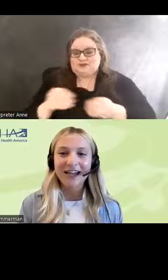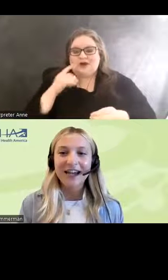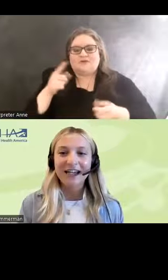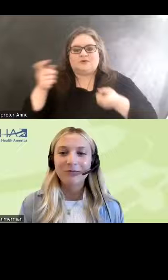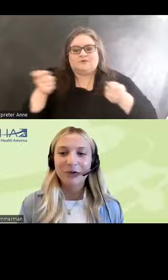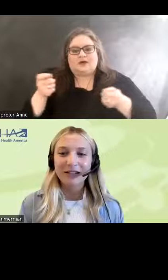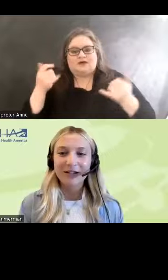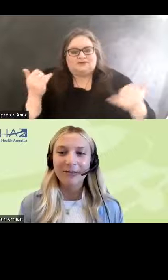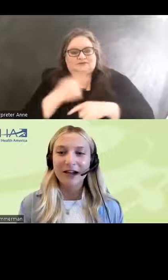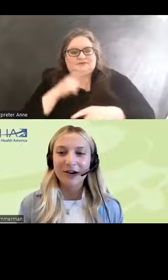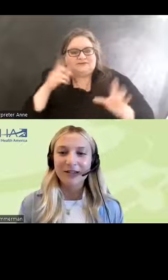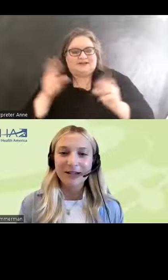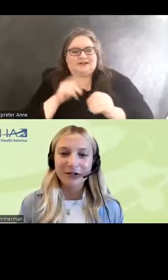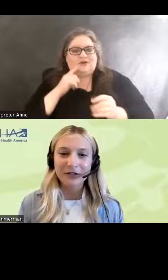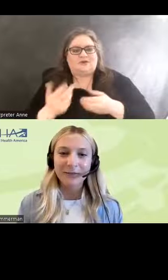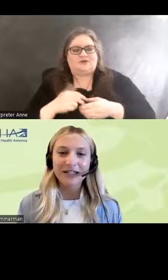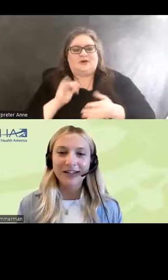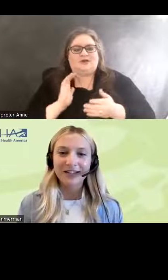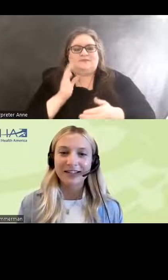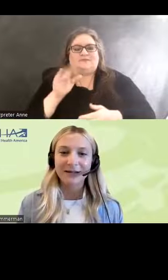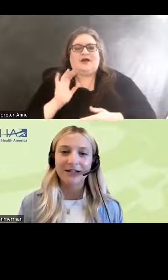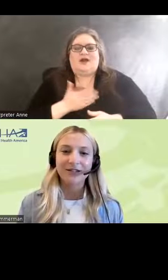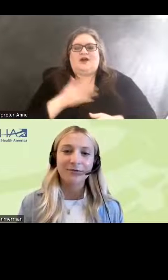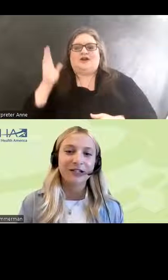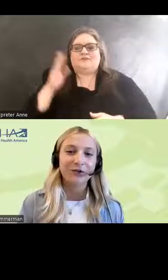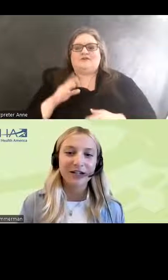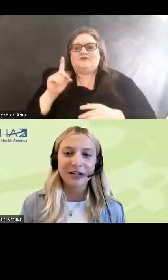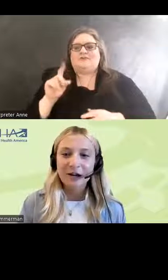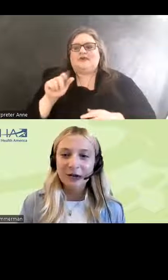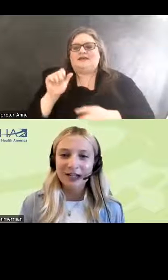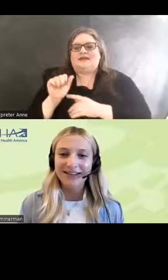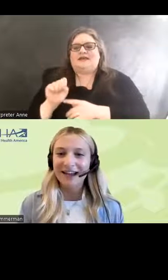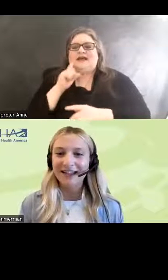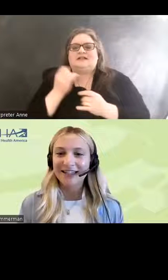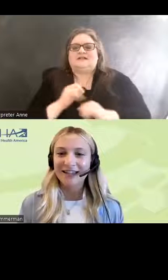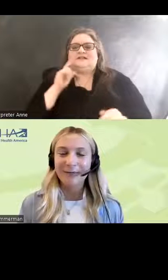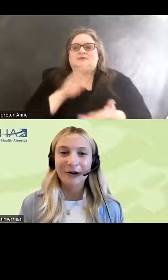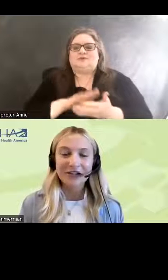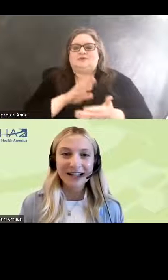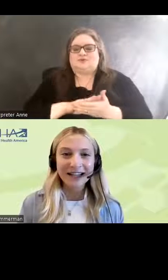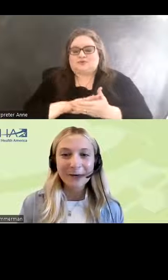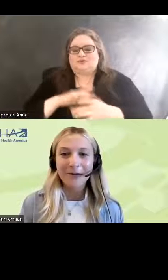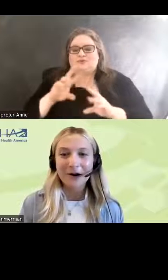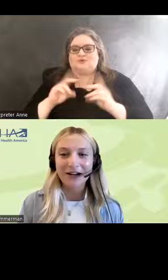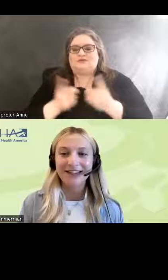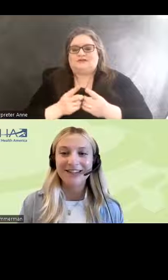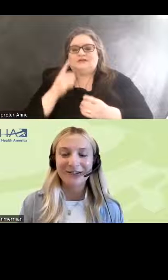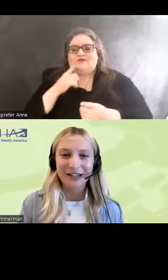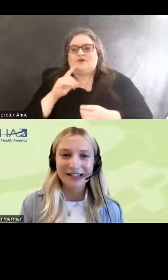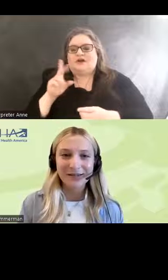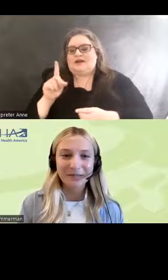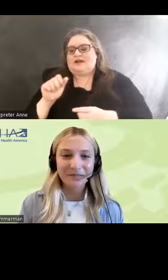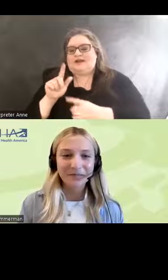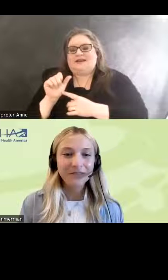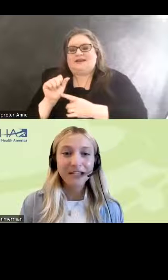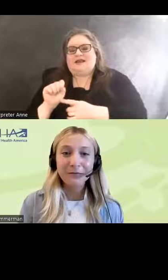session, and I'm joined by our speakers from the Dallas Independent School District, or Dallas ISD, for our second webinar in this